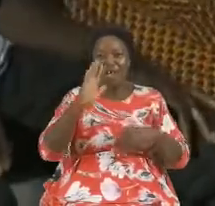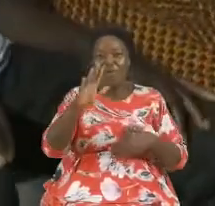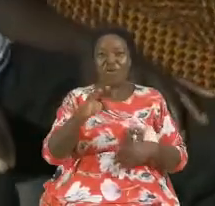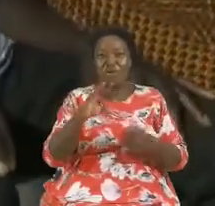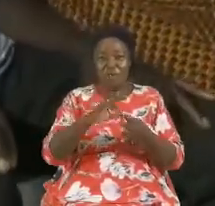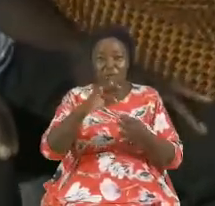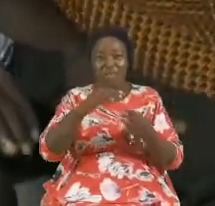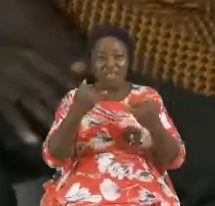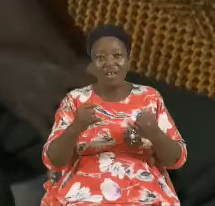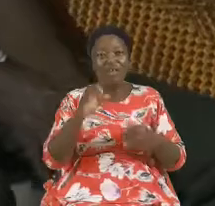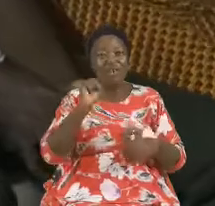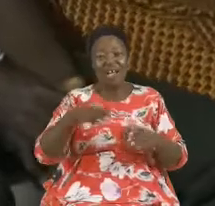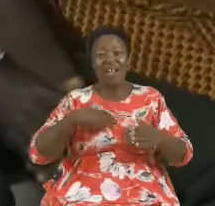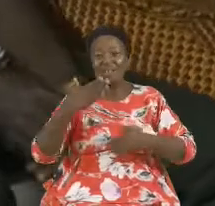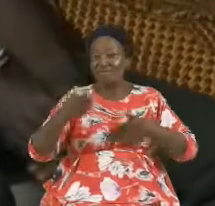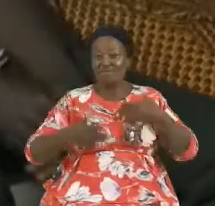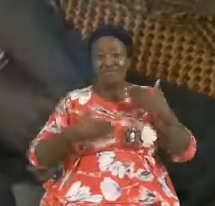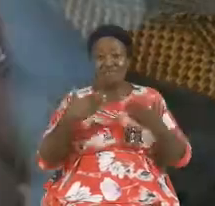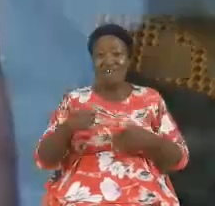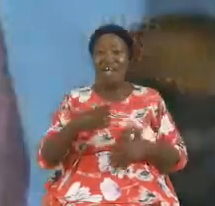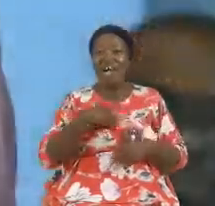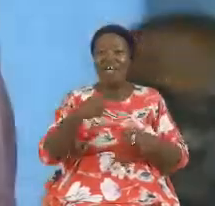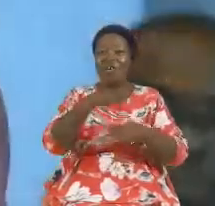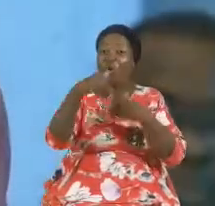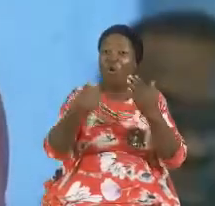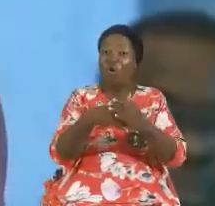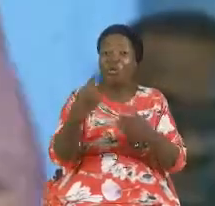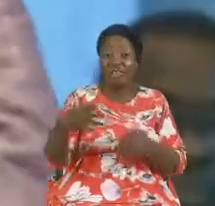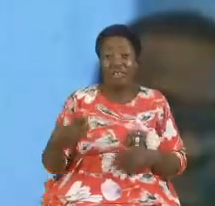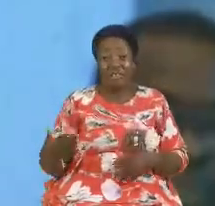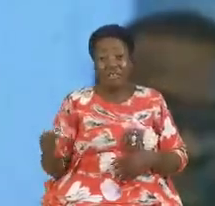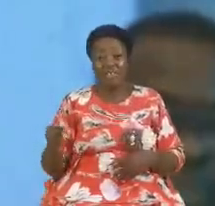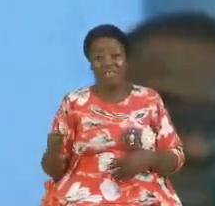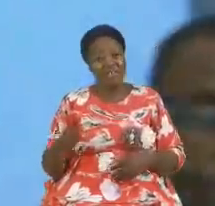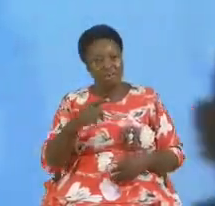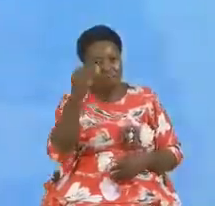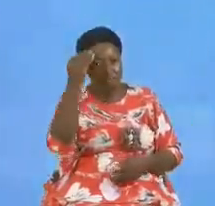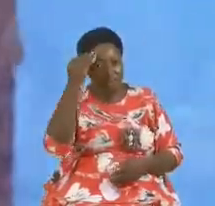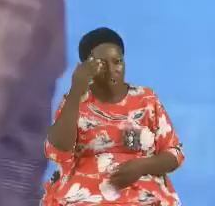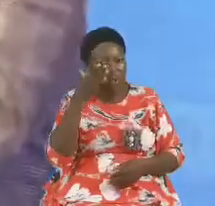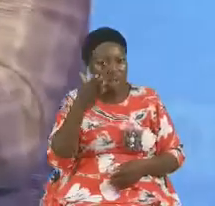happy. Your spirit now can rejoice. And all the